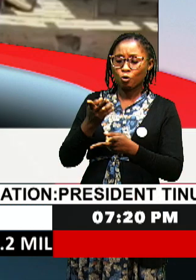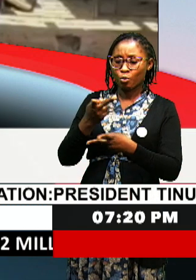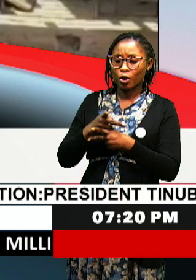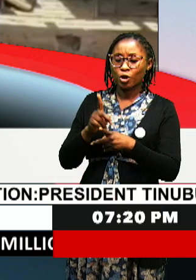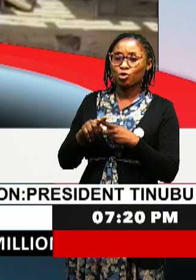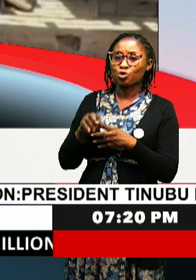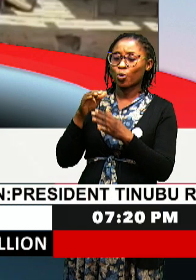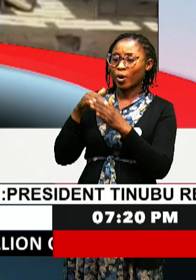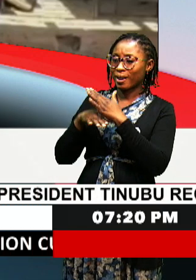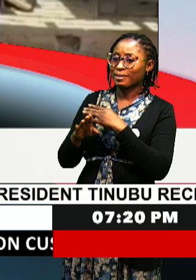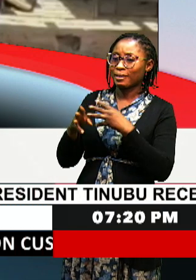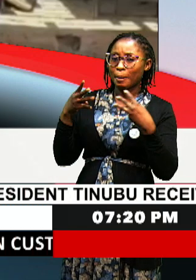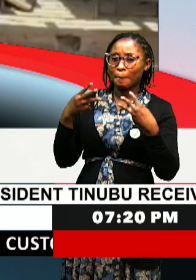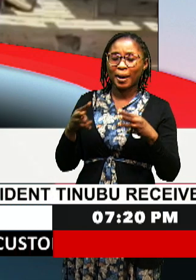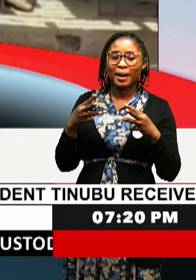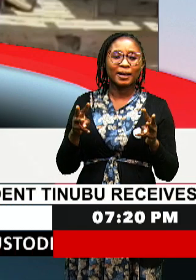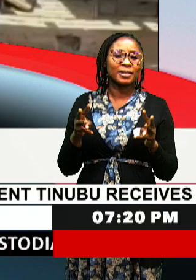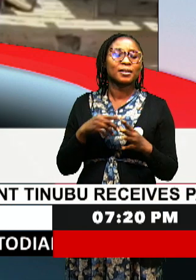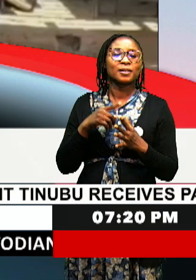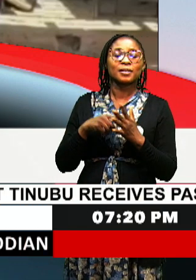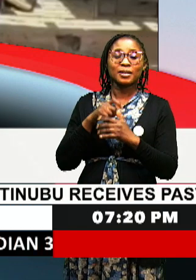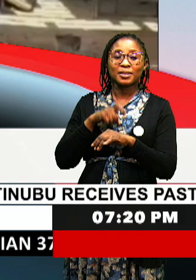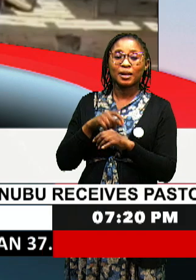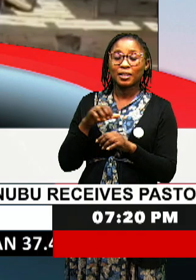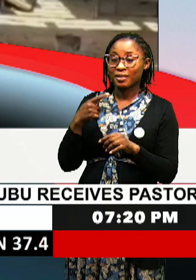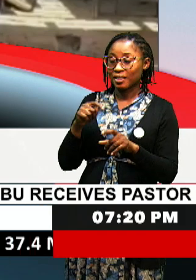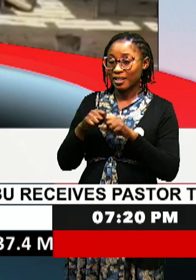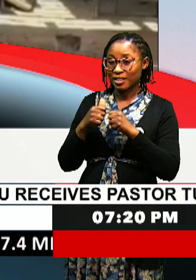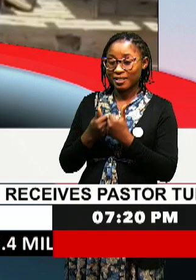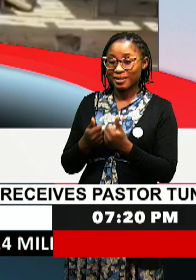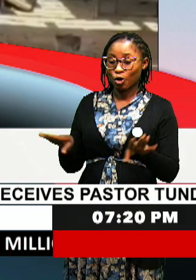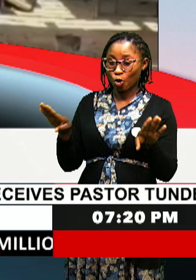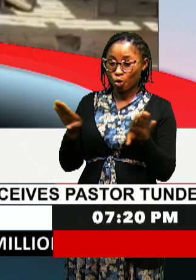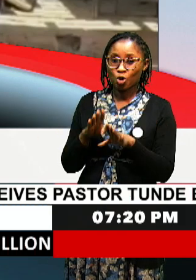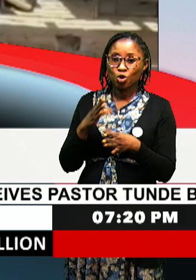getting to innocent Nigerians. This time, the agency sealed some